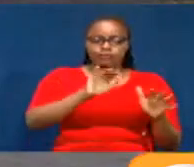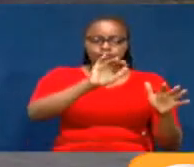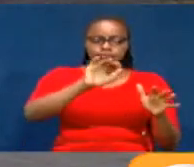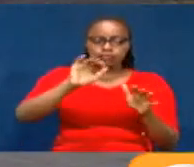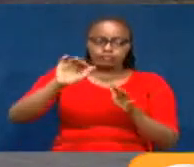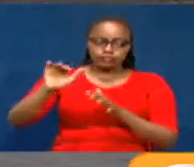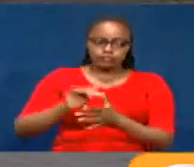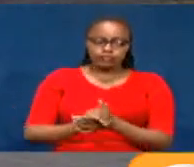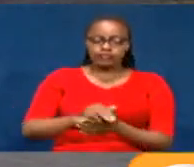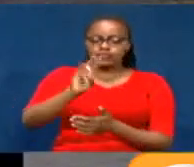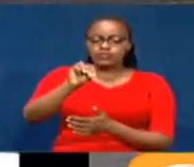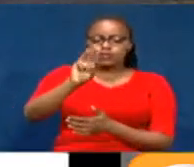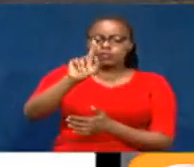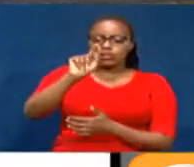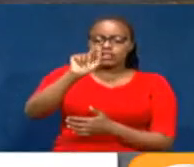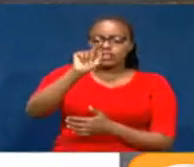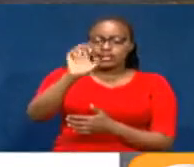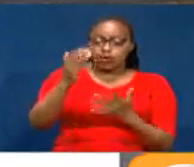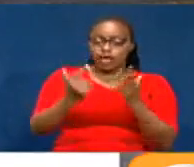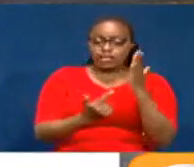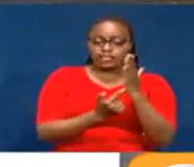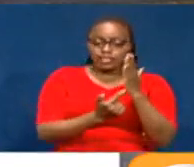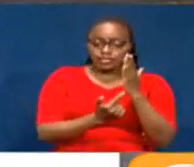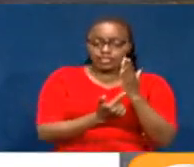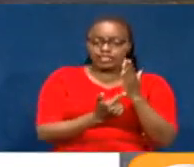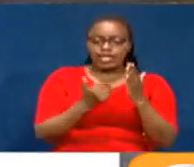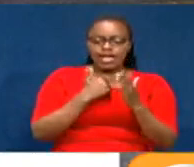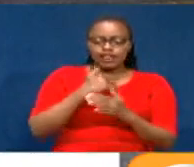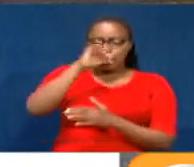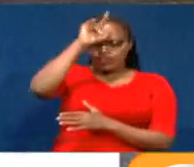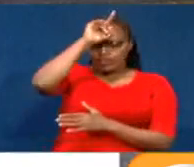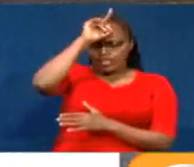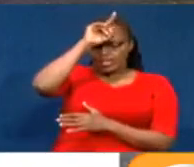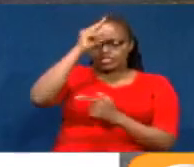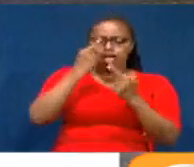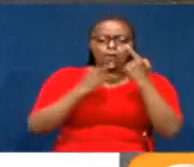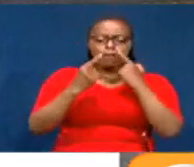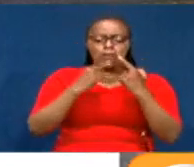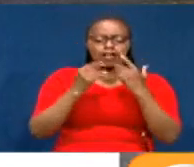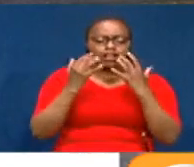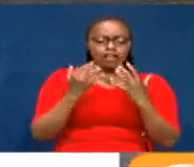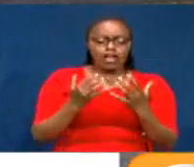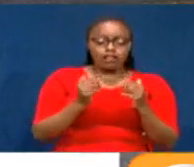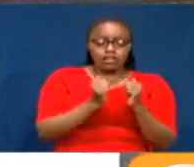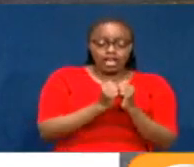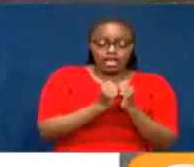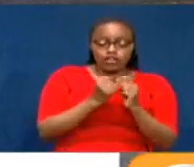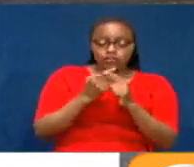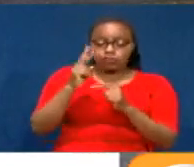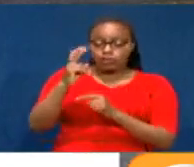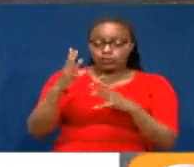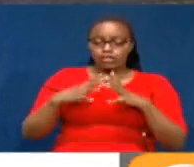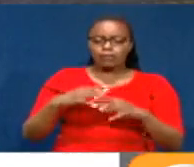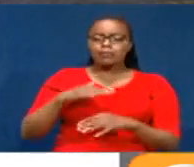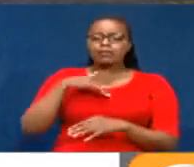Mgeno in Mwatate sub-county Taita Taveta is a village in mourning, as 10 out of the 20 victims